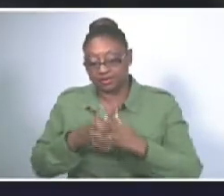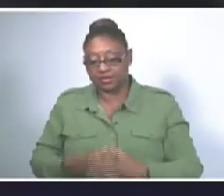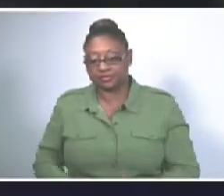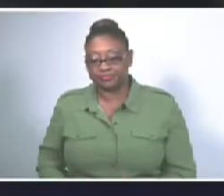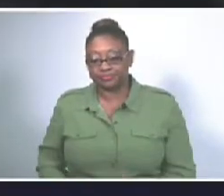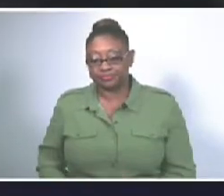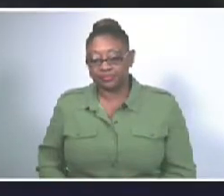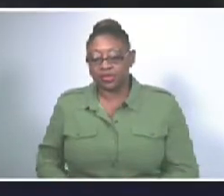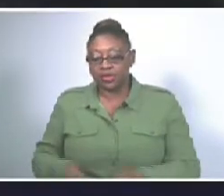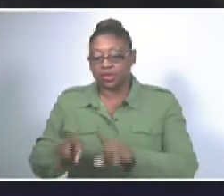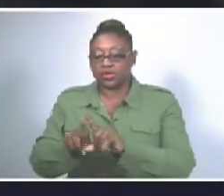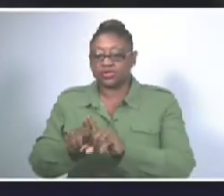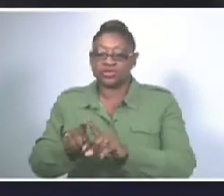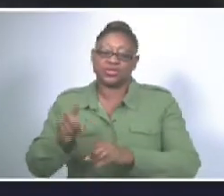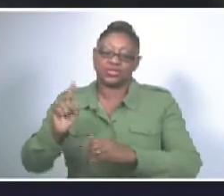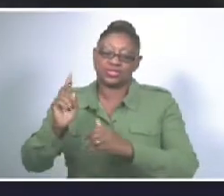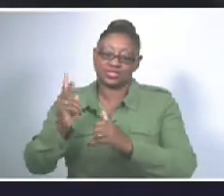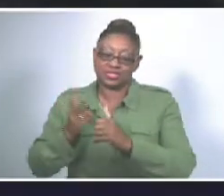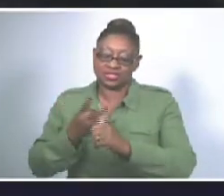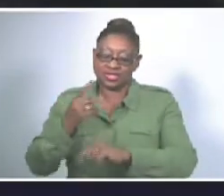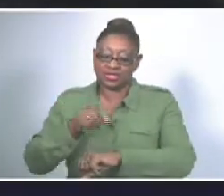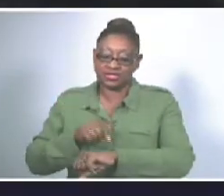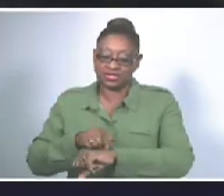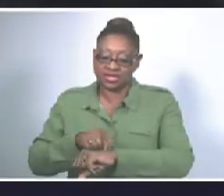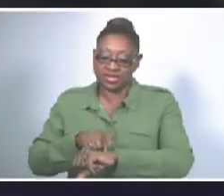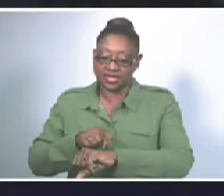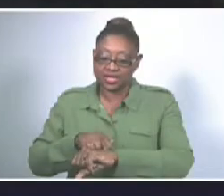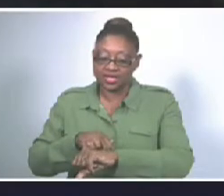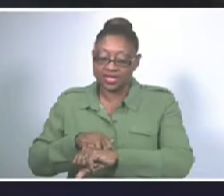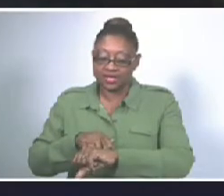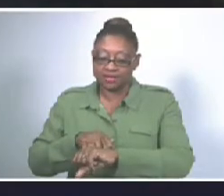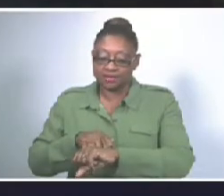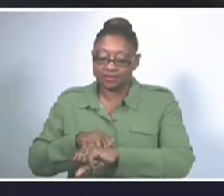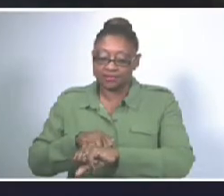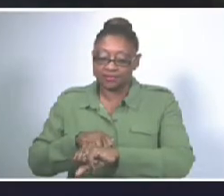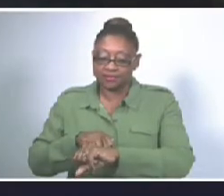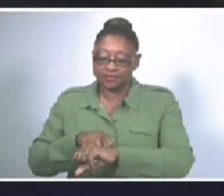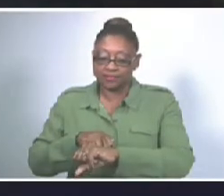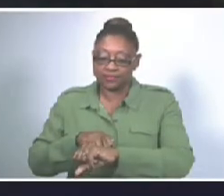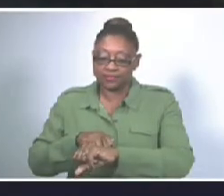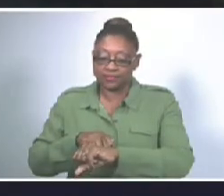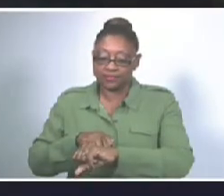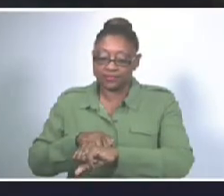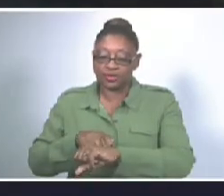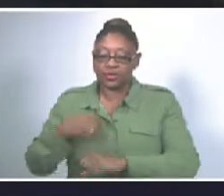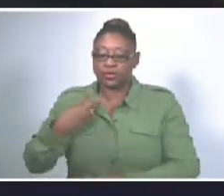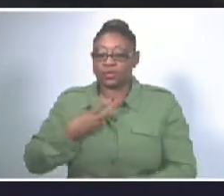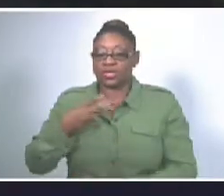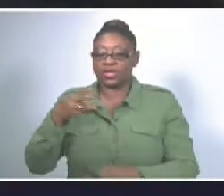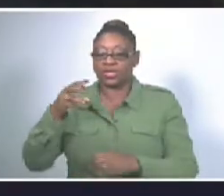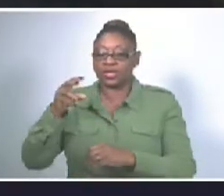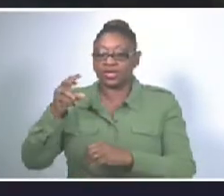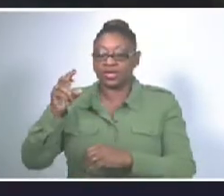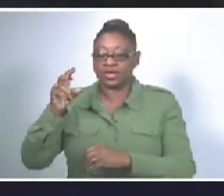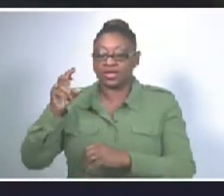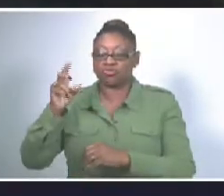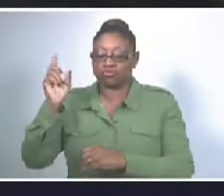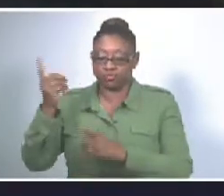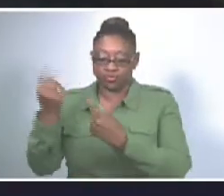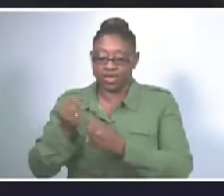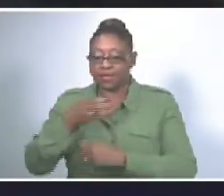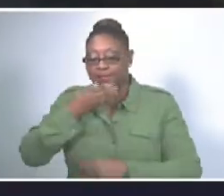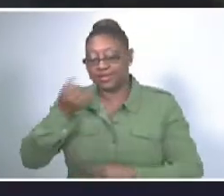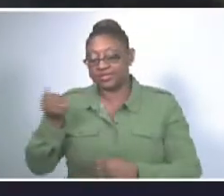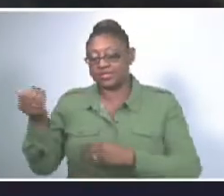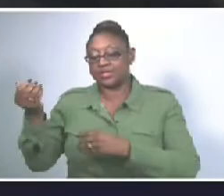Meanwhile, this is the second trip government officials have made to the United States, all in an attempt to attract Bahamians back home. The Foreign Affairs